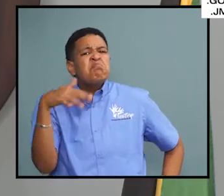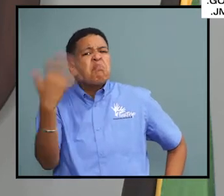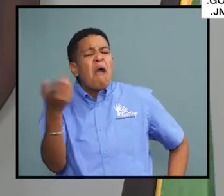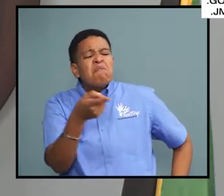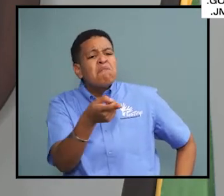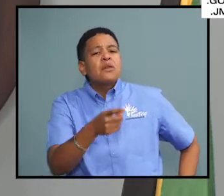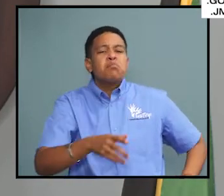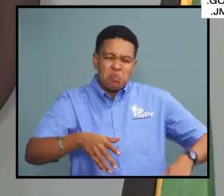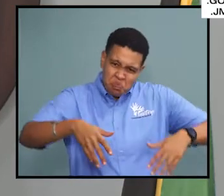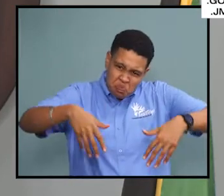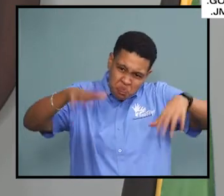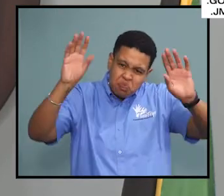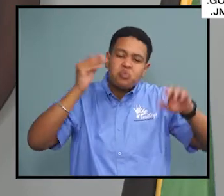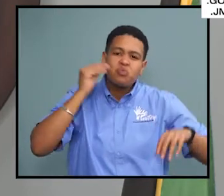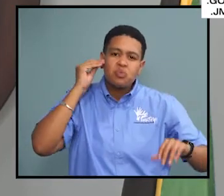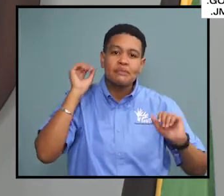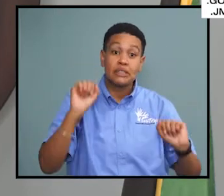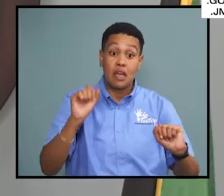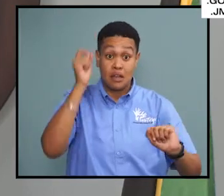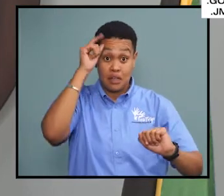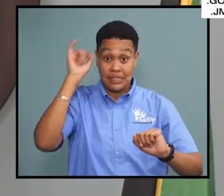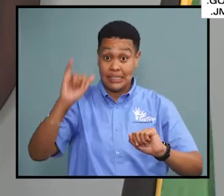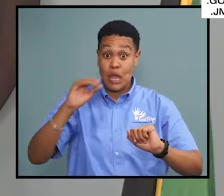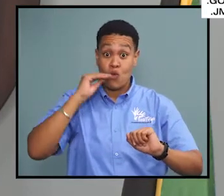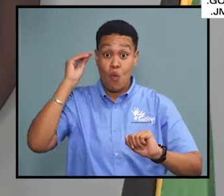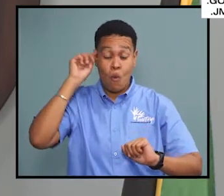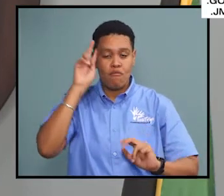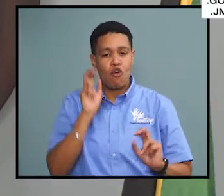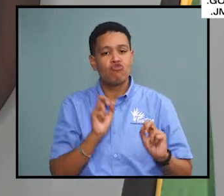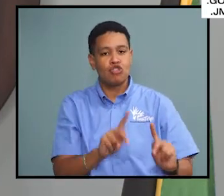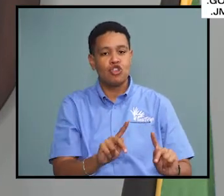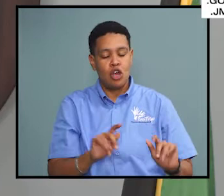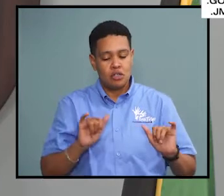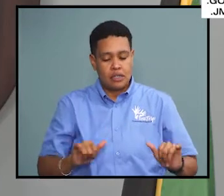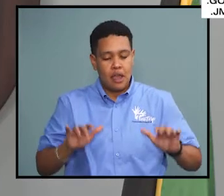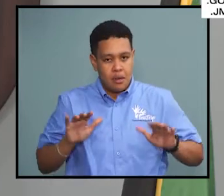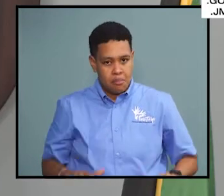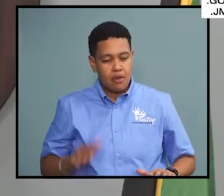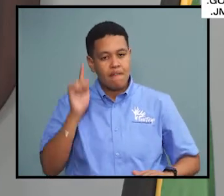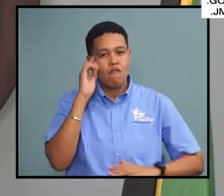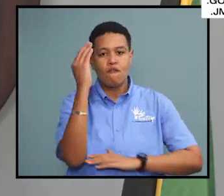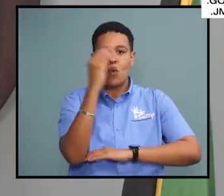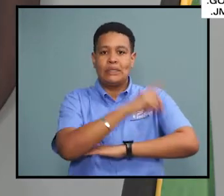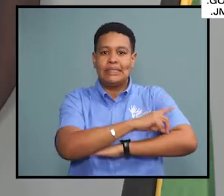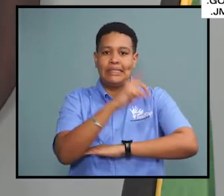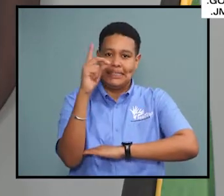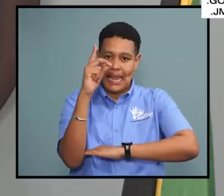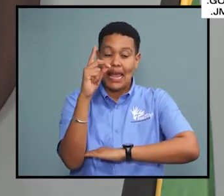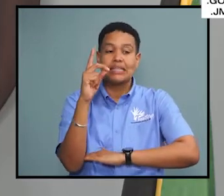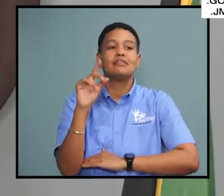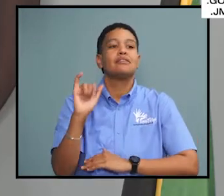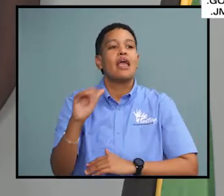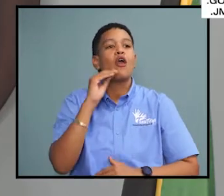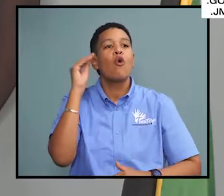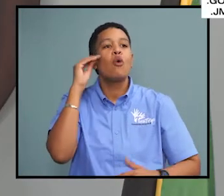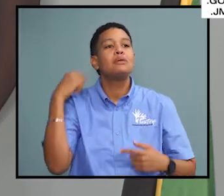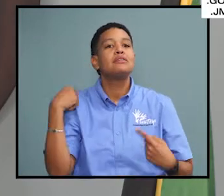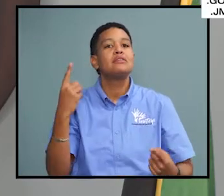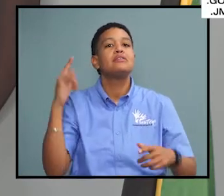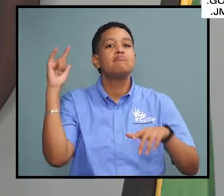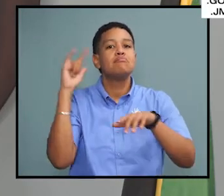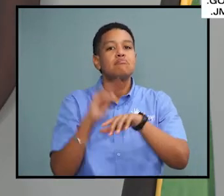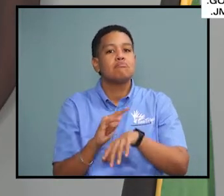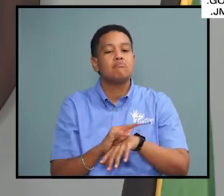to go home under the stay-at-home for returning residents measure for 14 days since being landed in